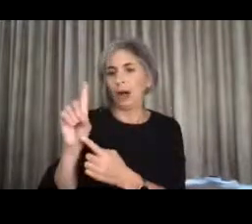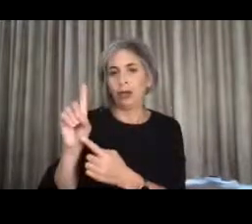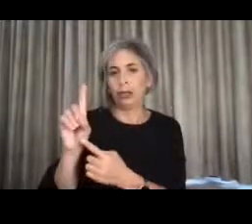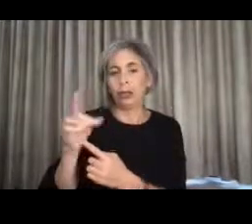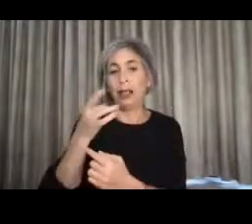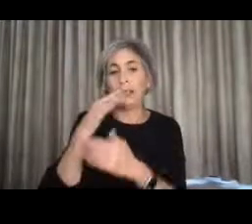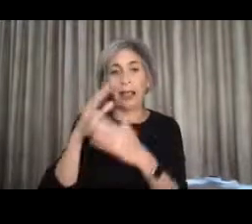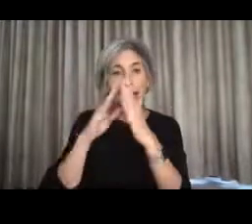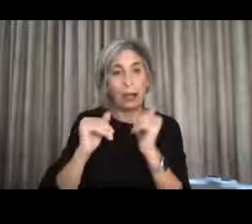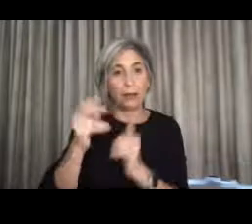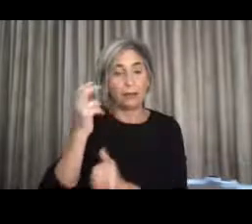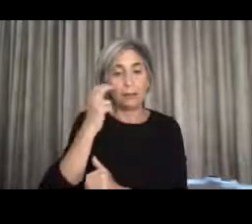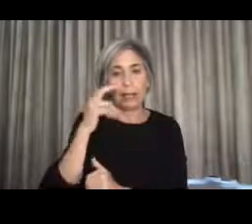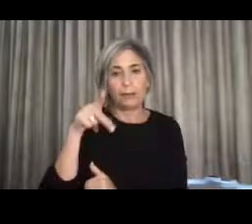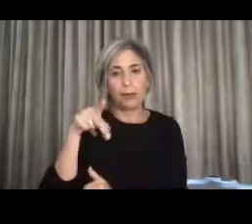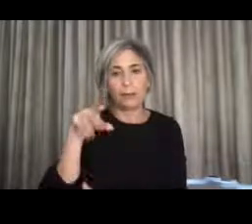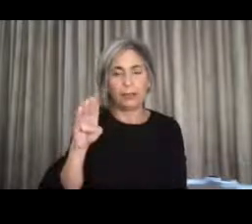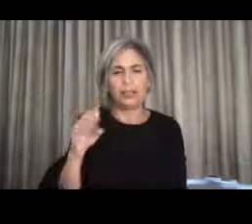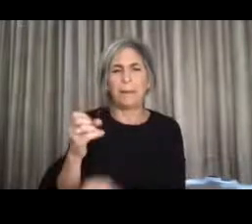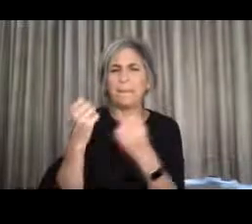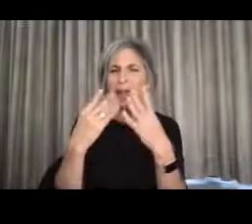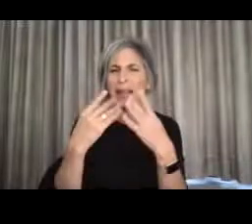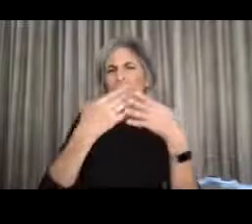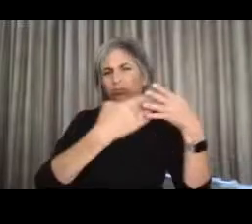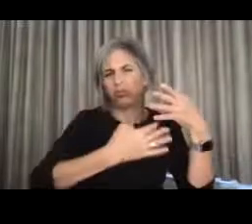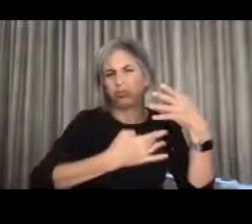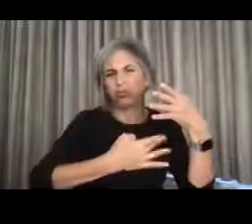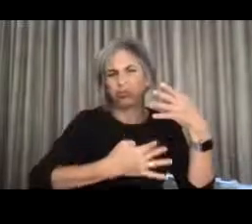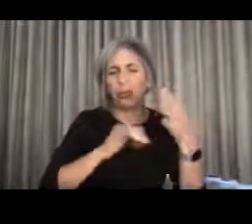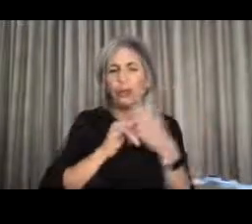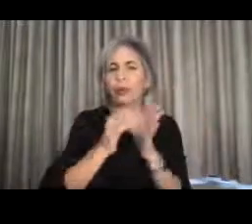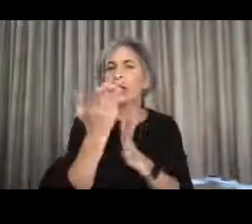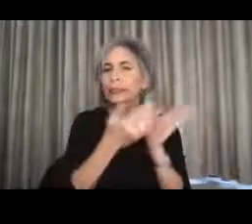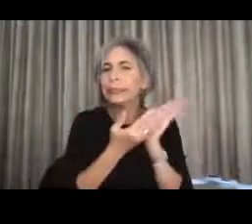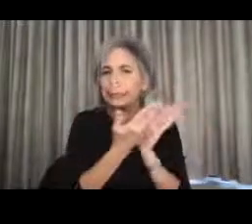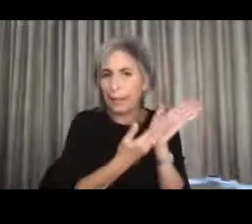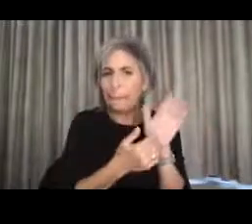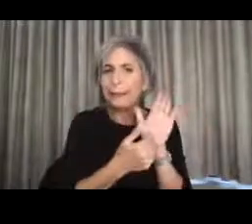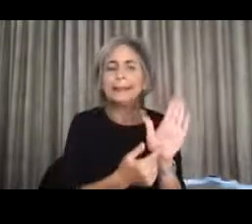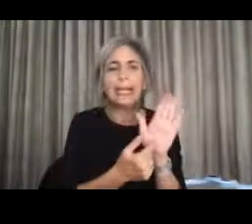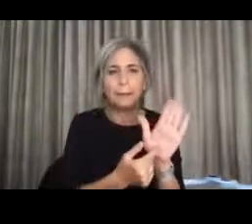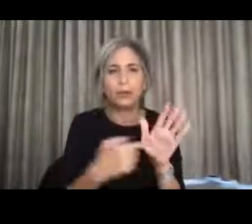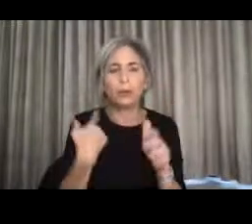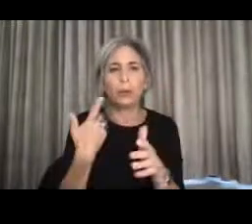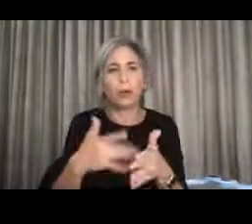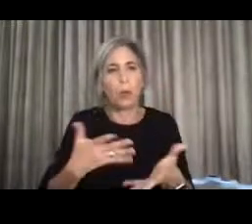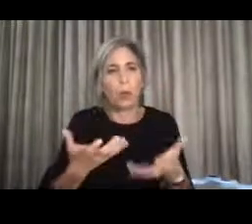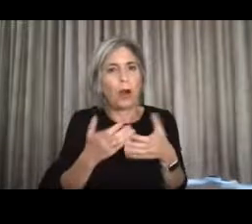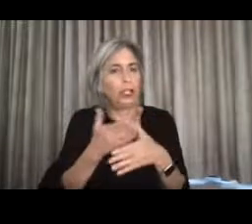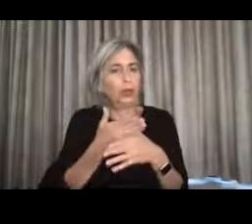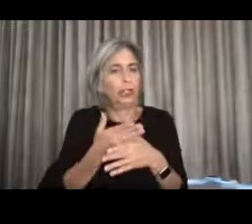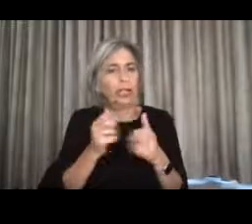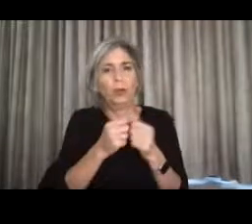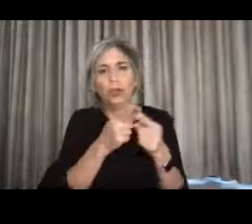of the Palm Beach. And there are many others as well, but these are a few that we thought we would share with you